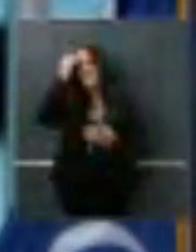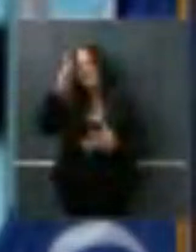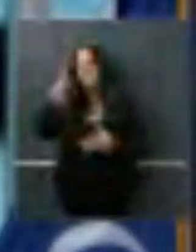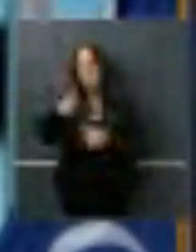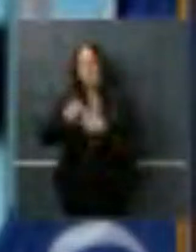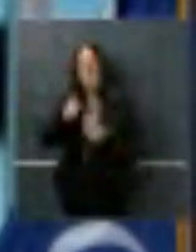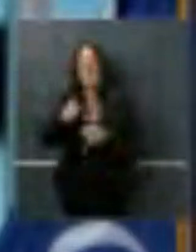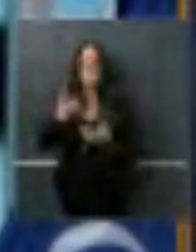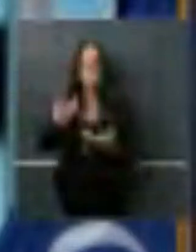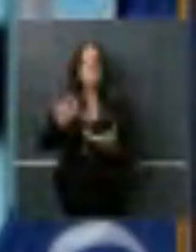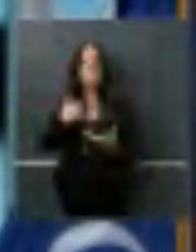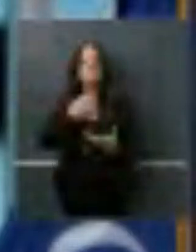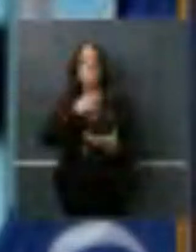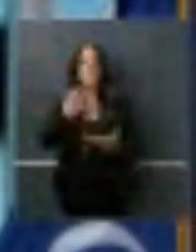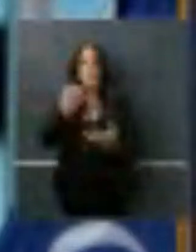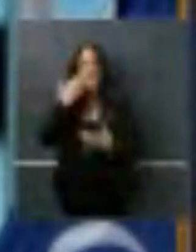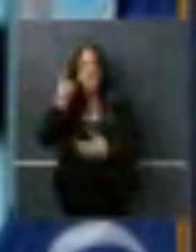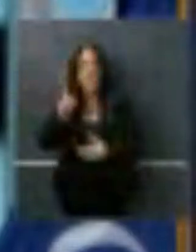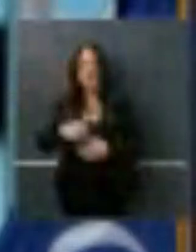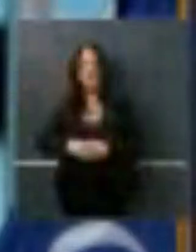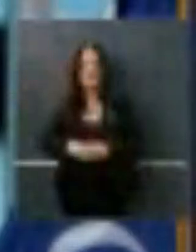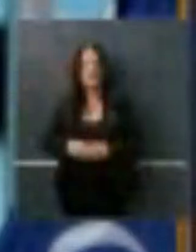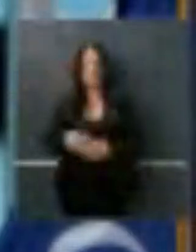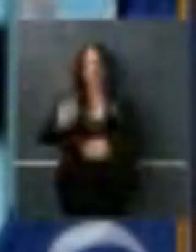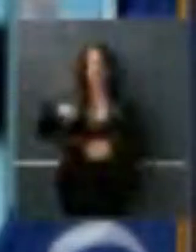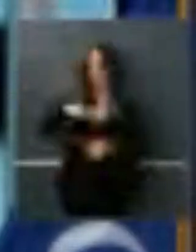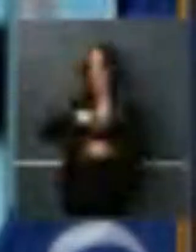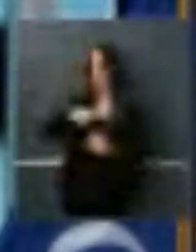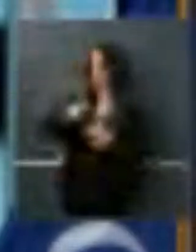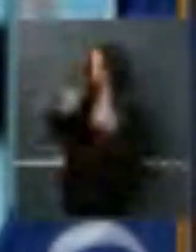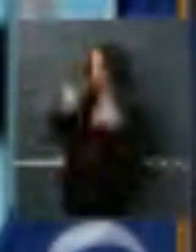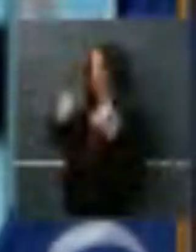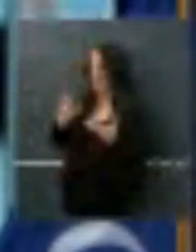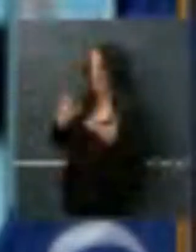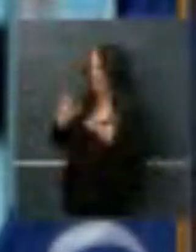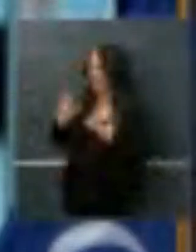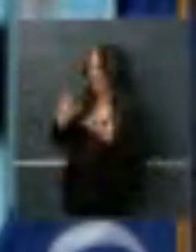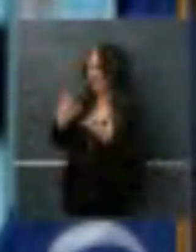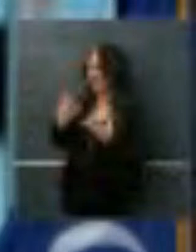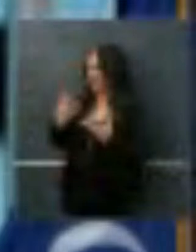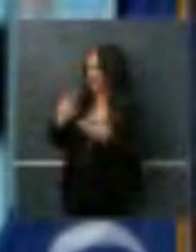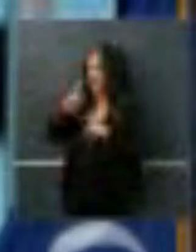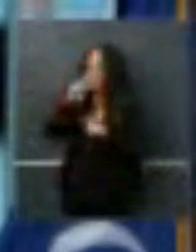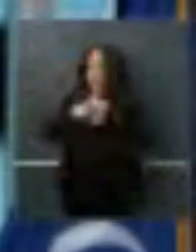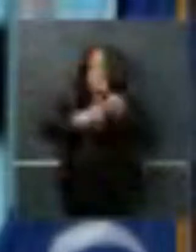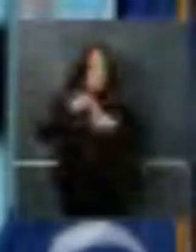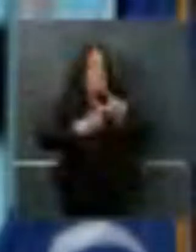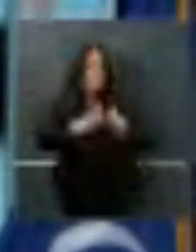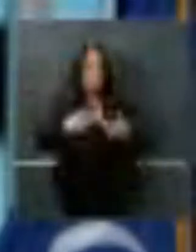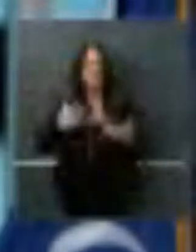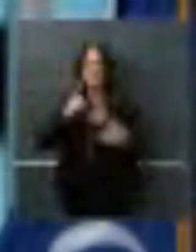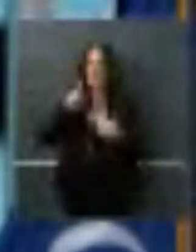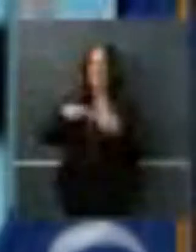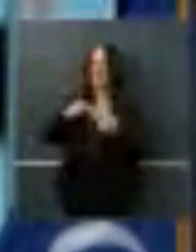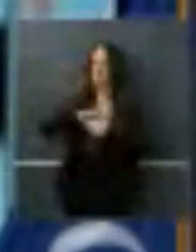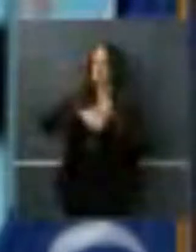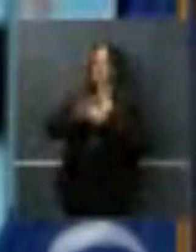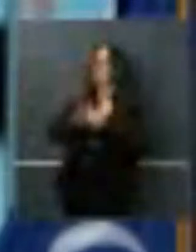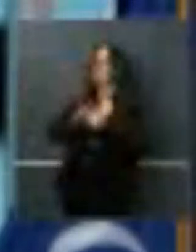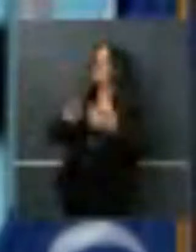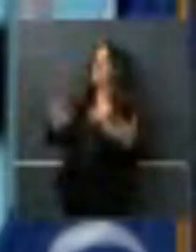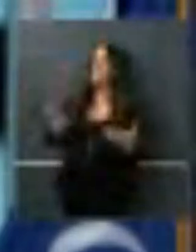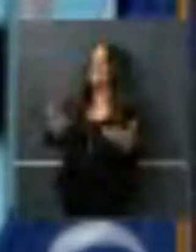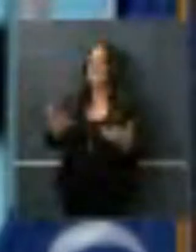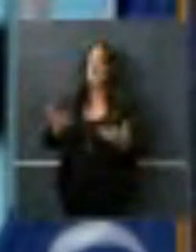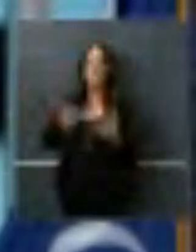many questions throughout this pandemic. Often we don't get answers via phone call or email unless we by chance get called